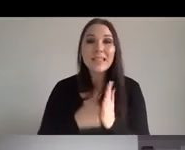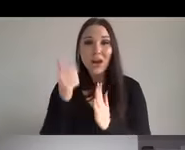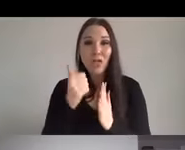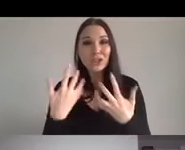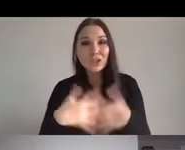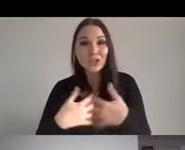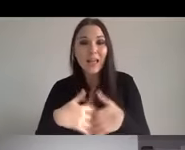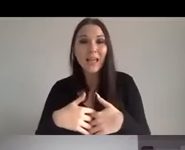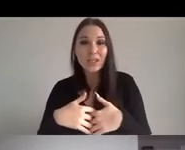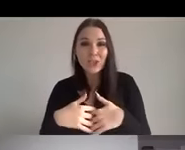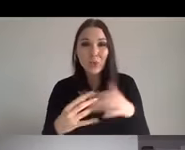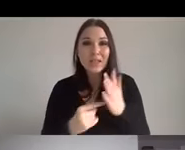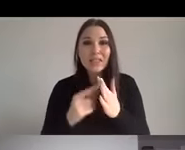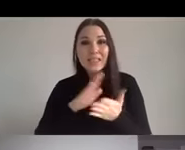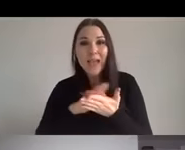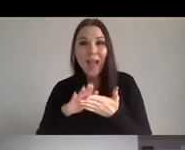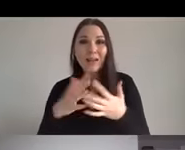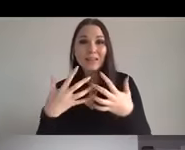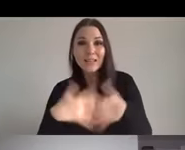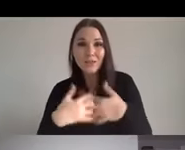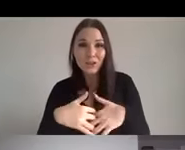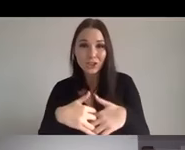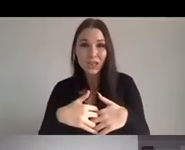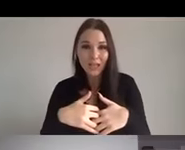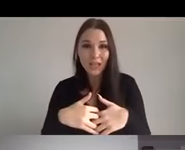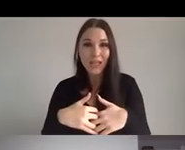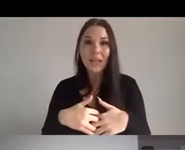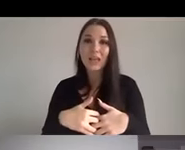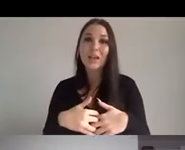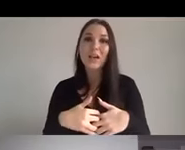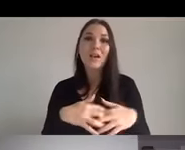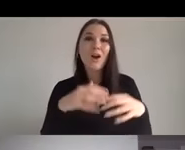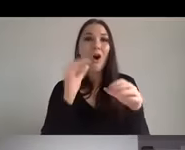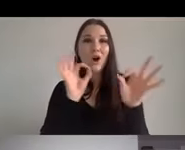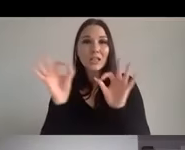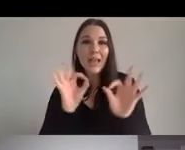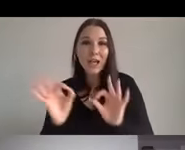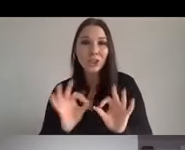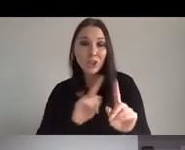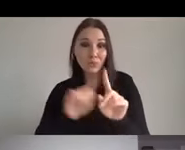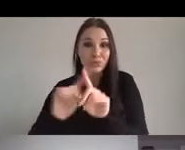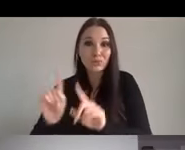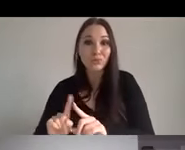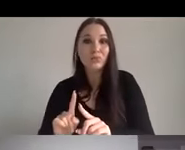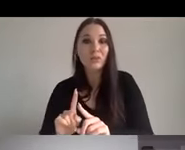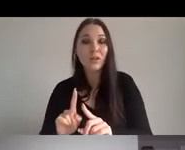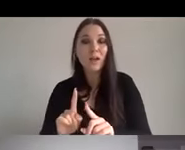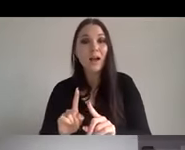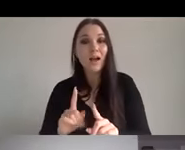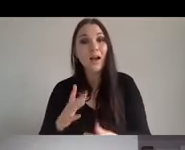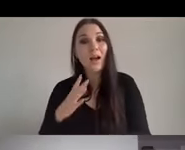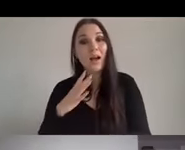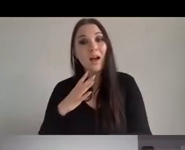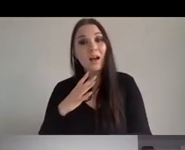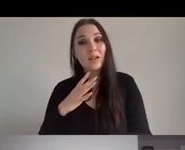technology deck, right? Really with simply a system architecture of a full autonomy approach, and no one